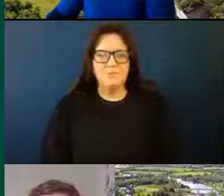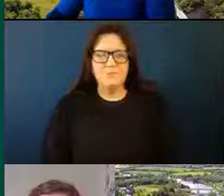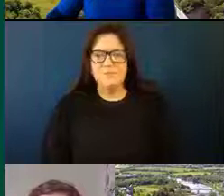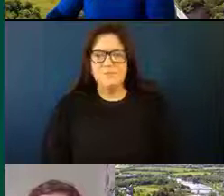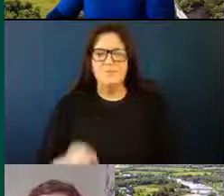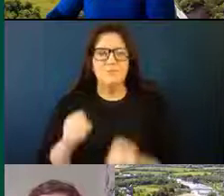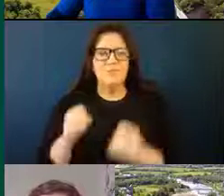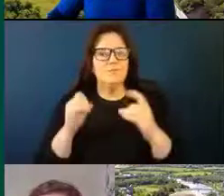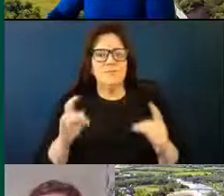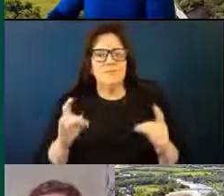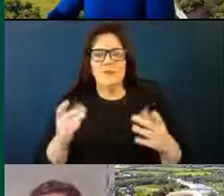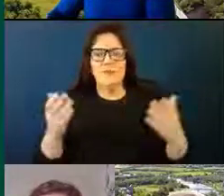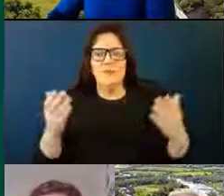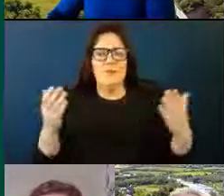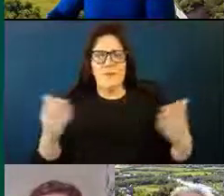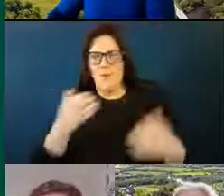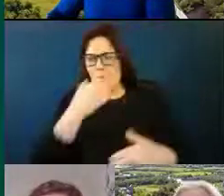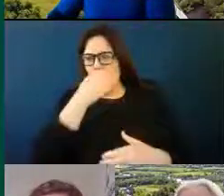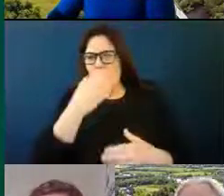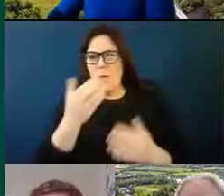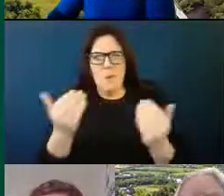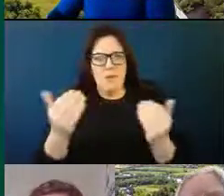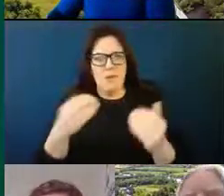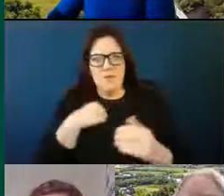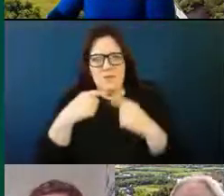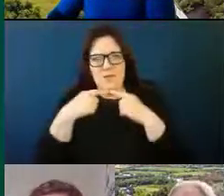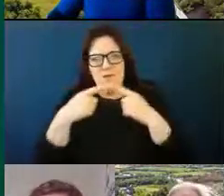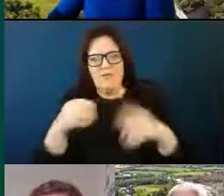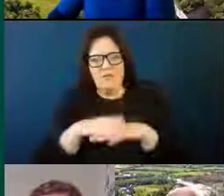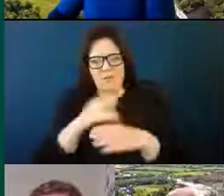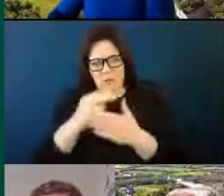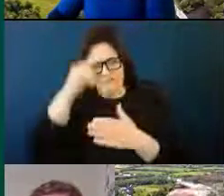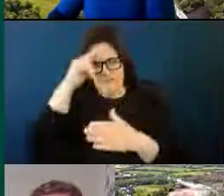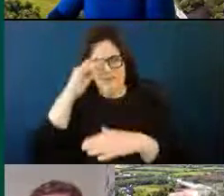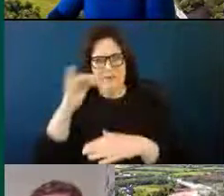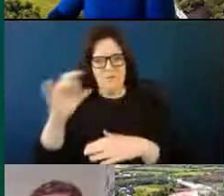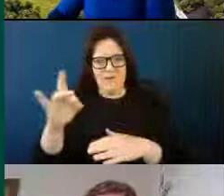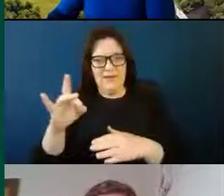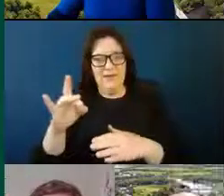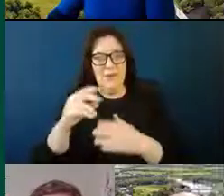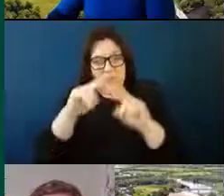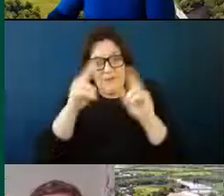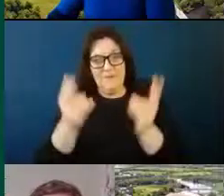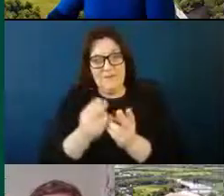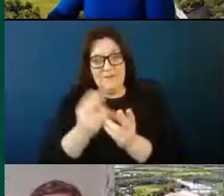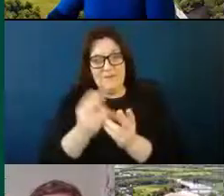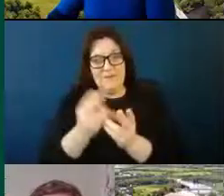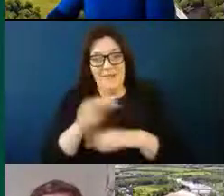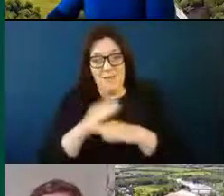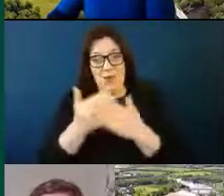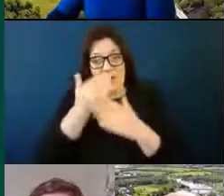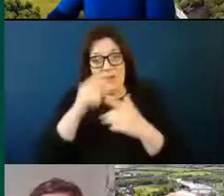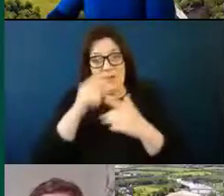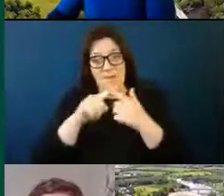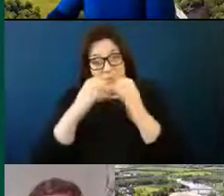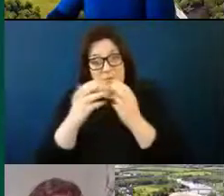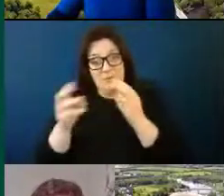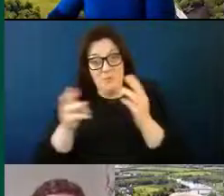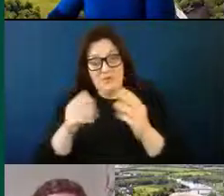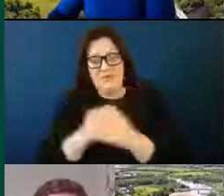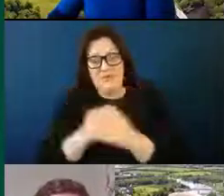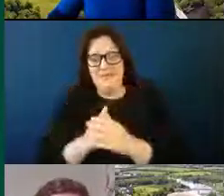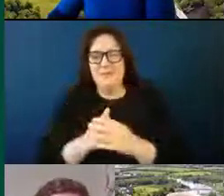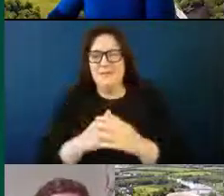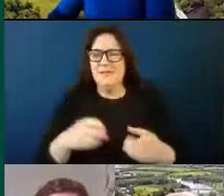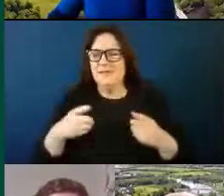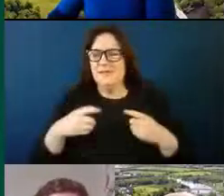Folks, a very warm welcome to the launch of the University of Limerick's Universal Design for Learning Community of Practice. We're absolutely delighted